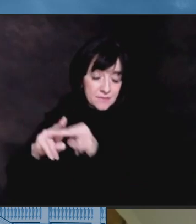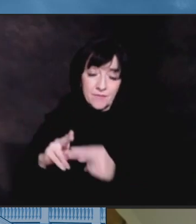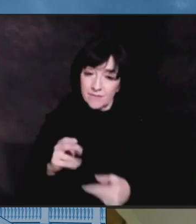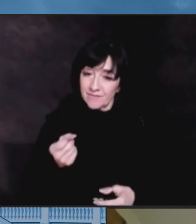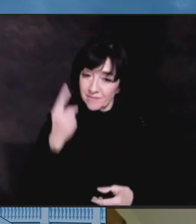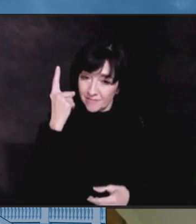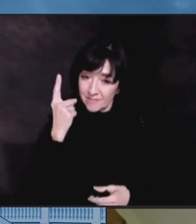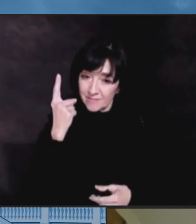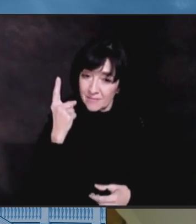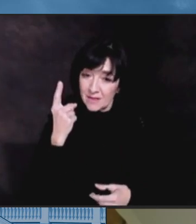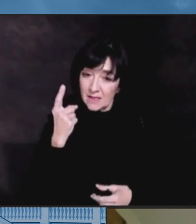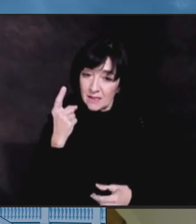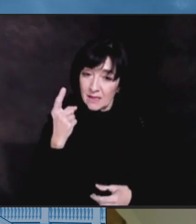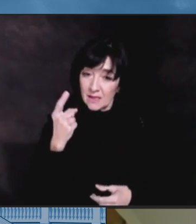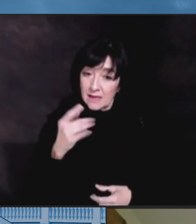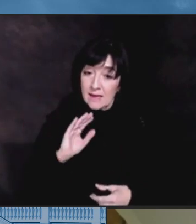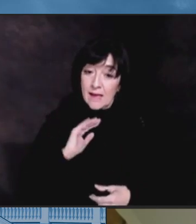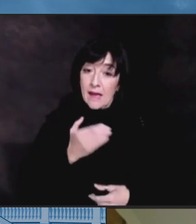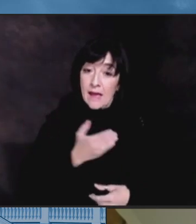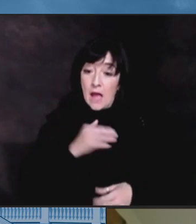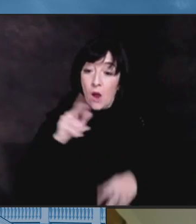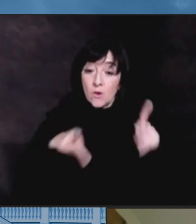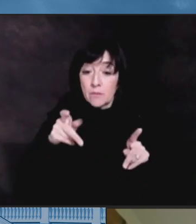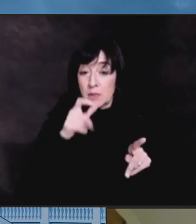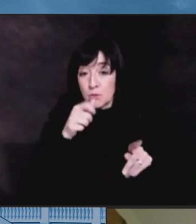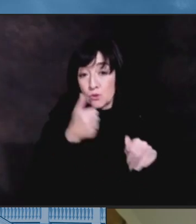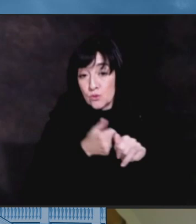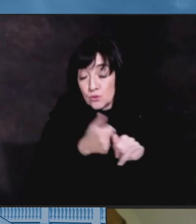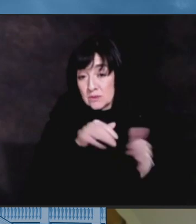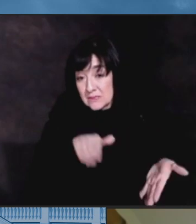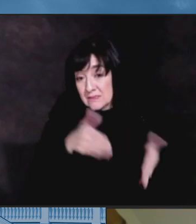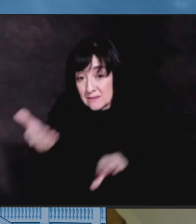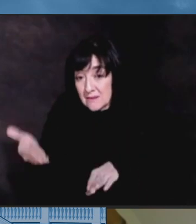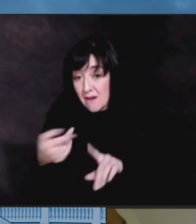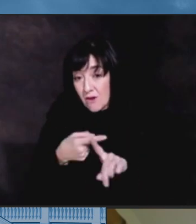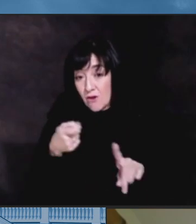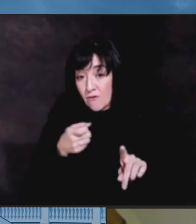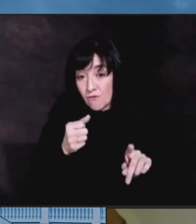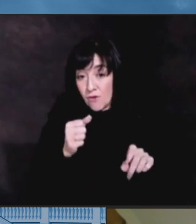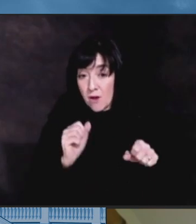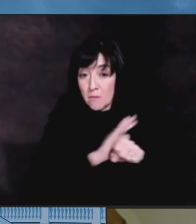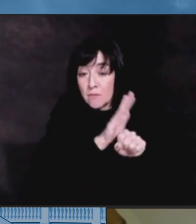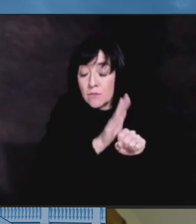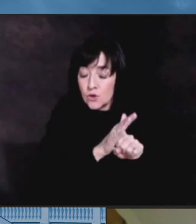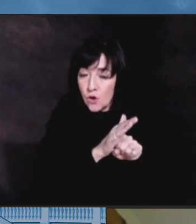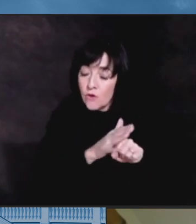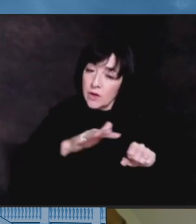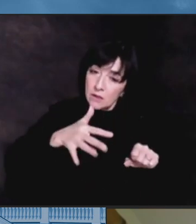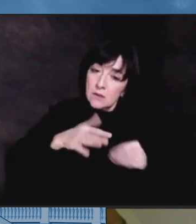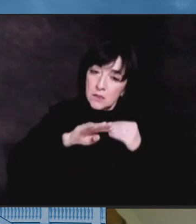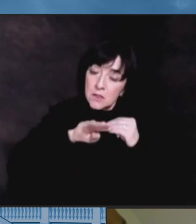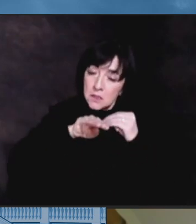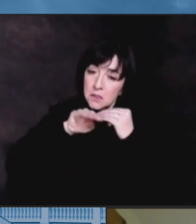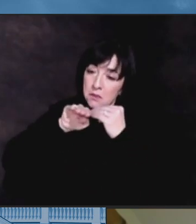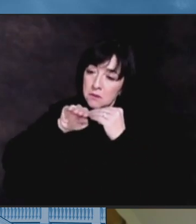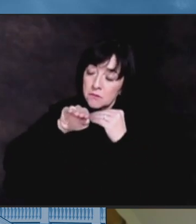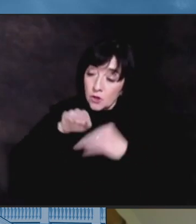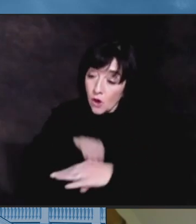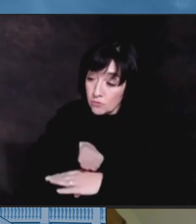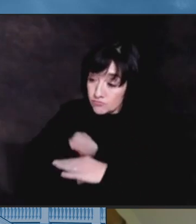much more level in comparison. And so what we are seeing